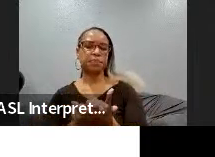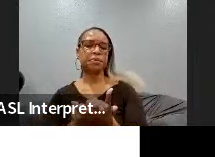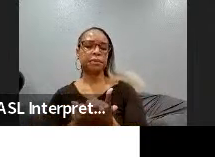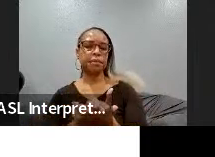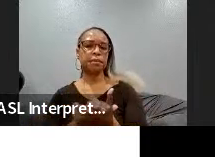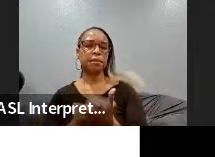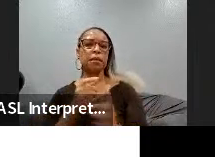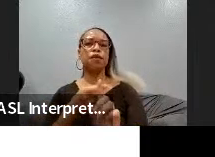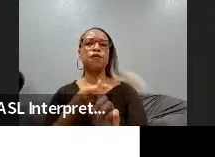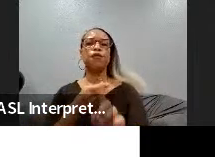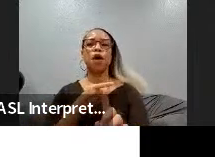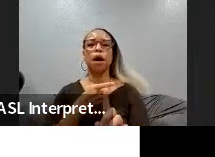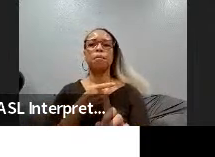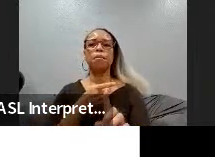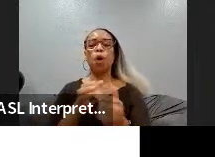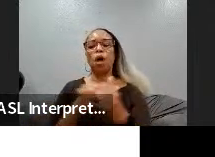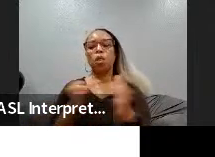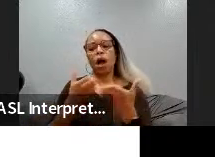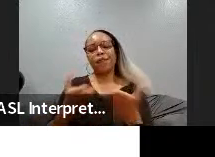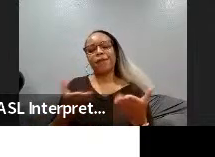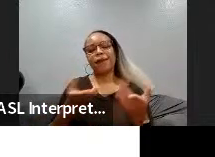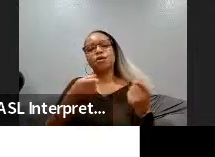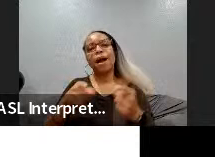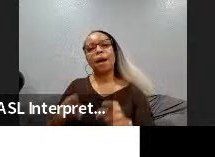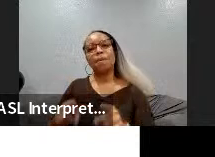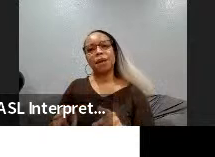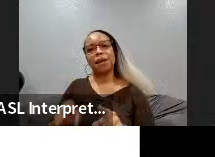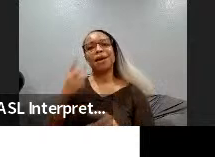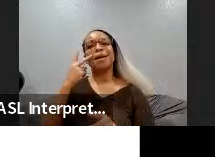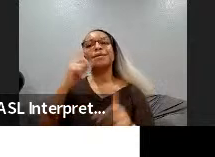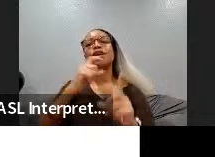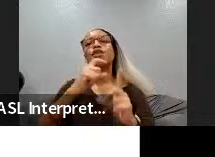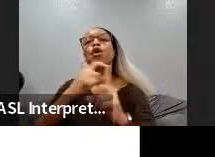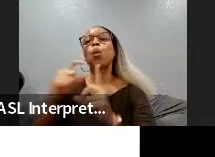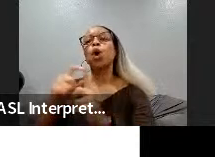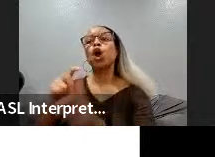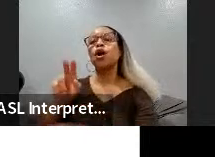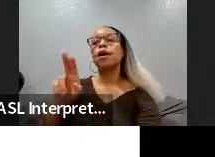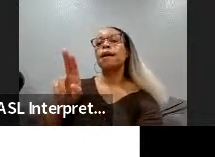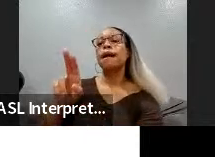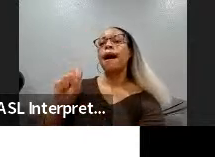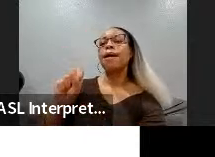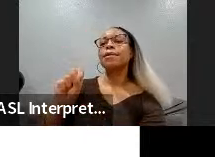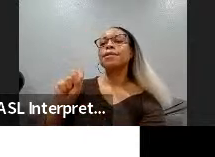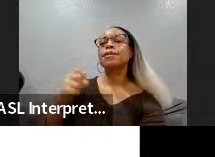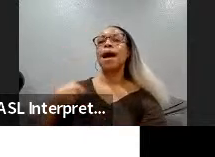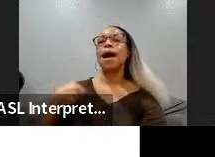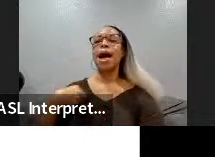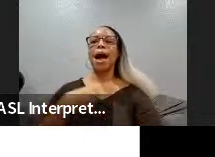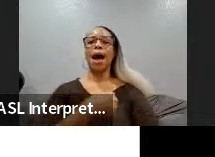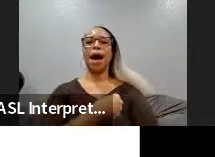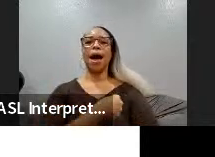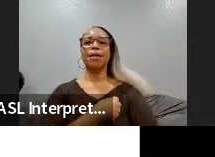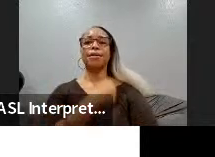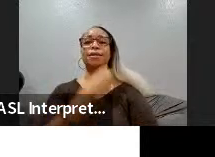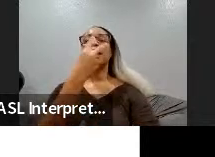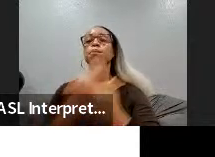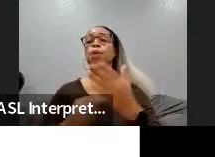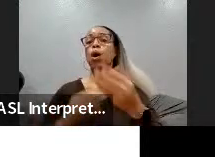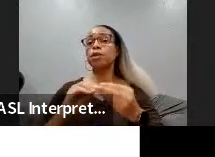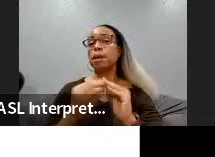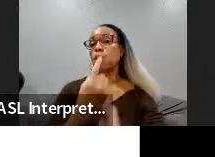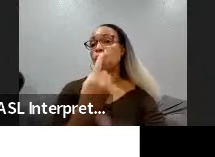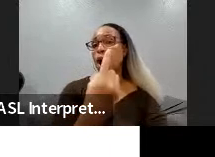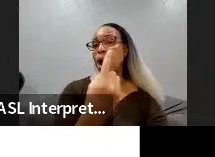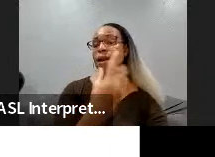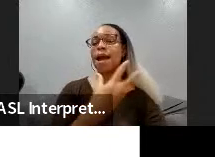from where a lot of things are here, because I see the word us in both number 1 and number 2.